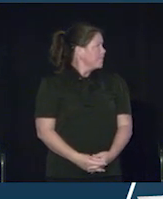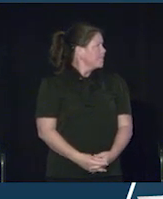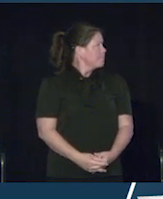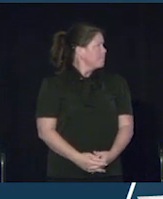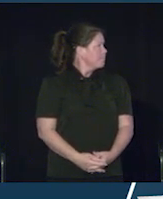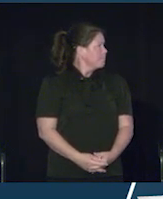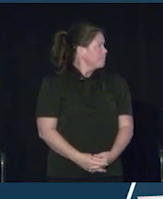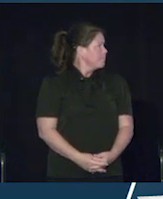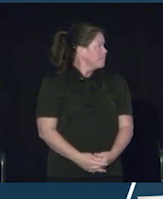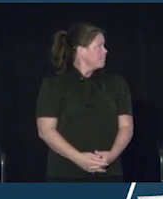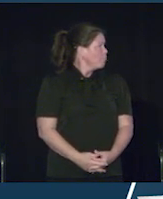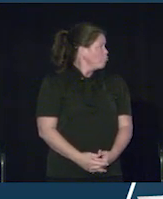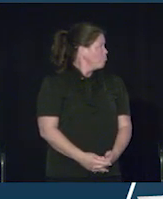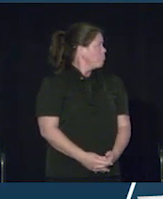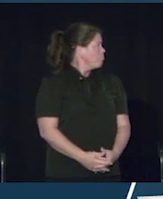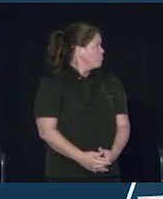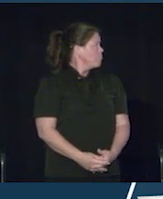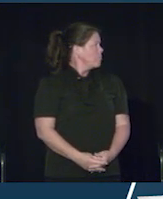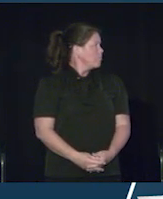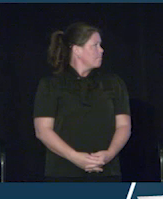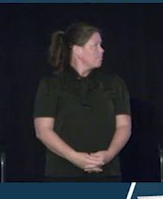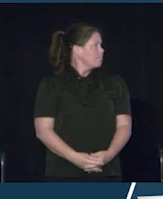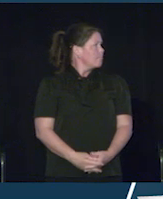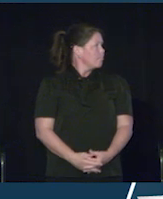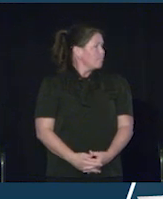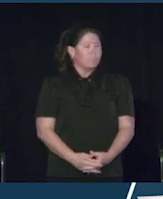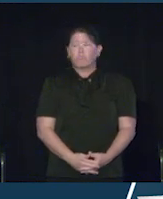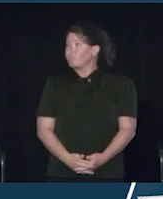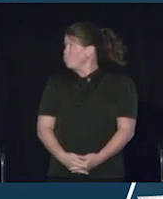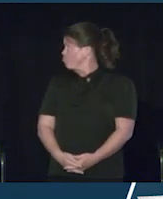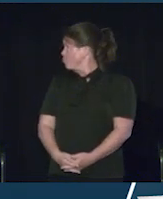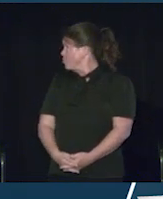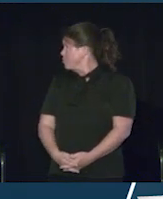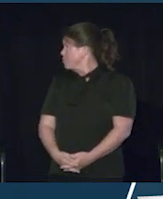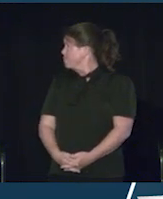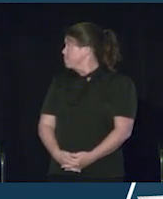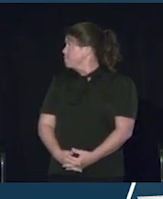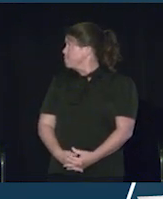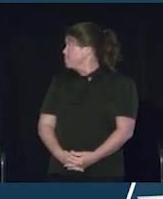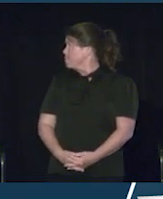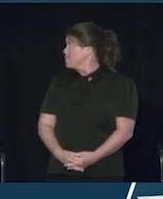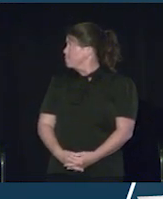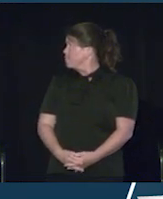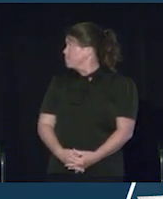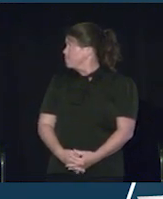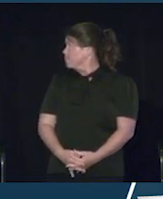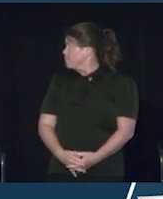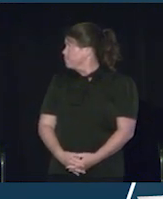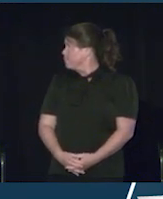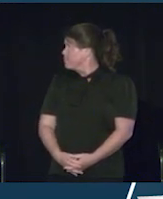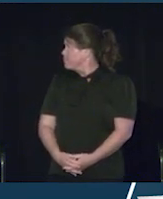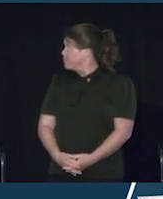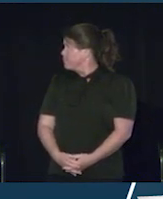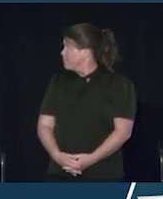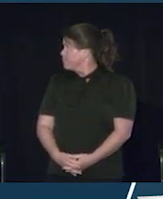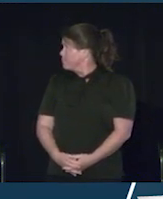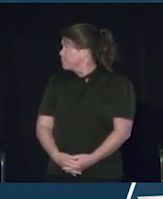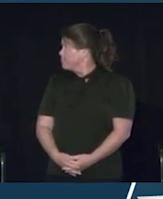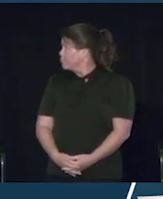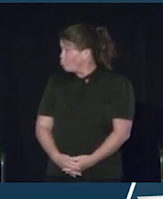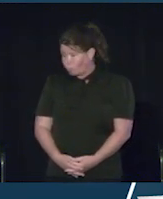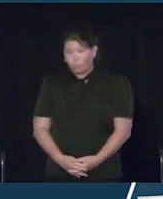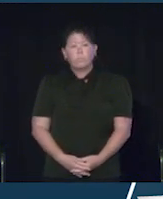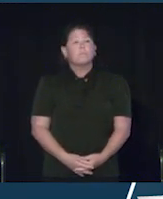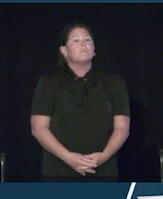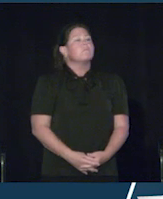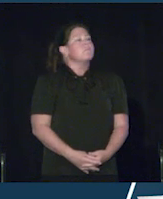This is what, 13. Okay, the autism. Let me go there. Oh, yeah. Okay, so the first